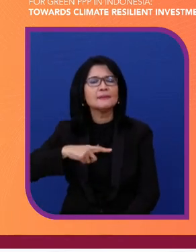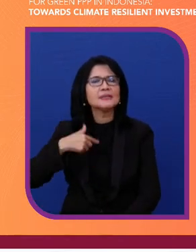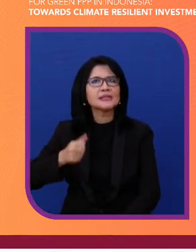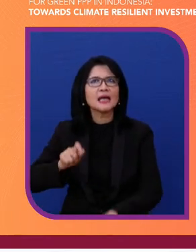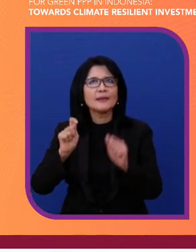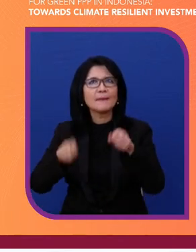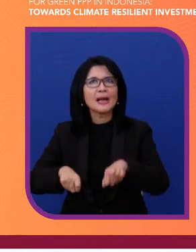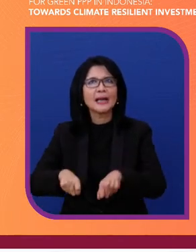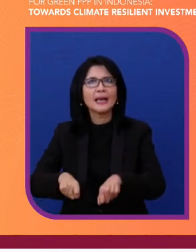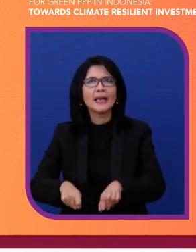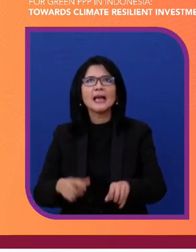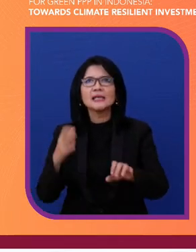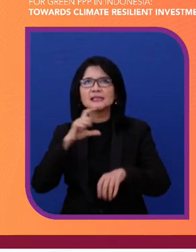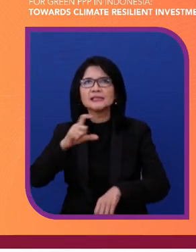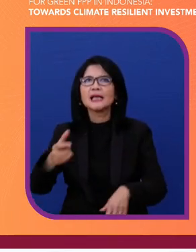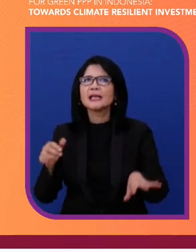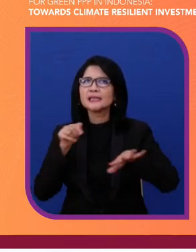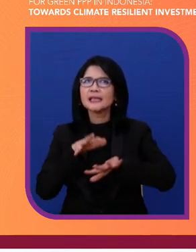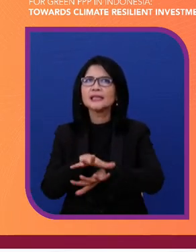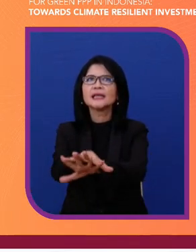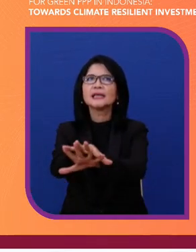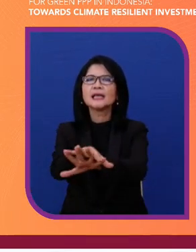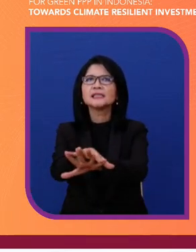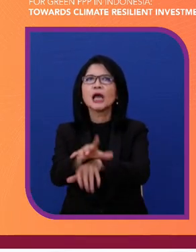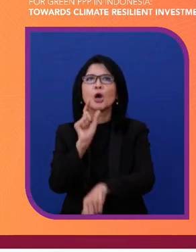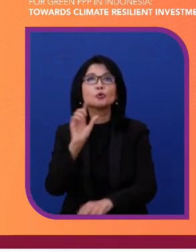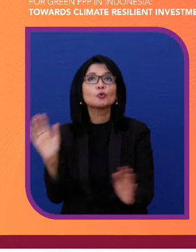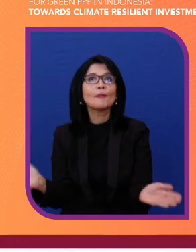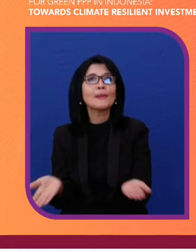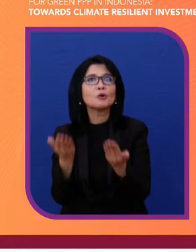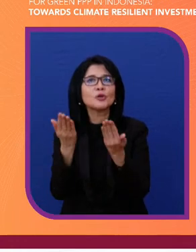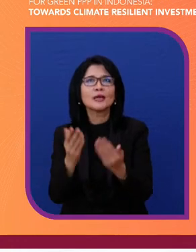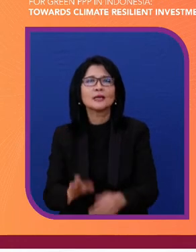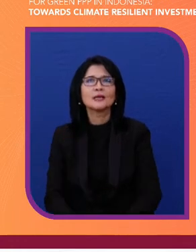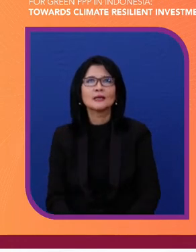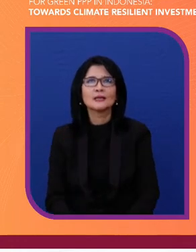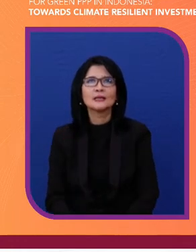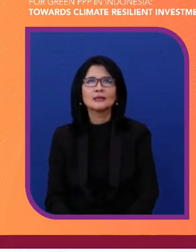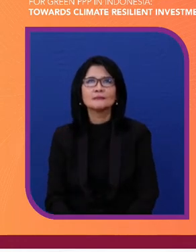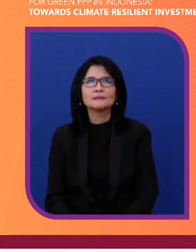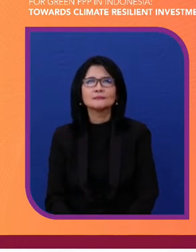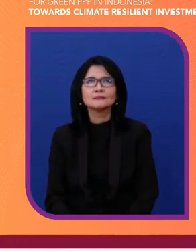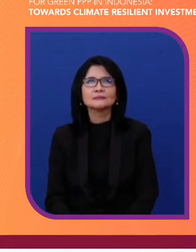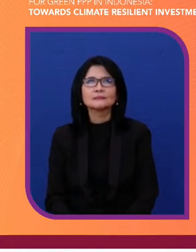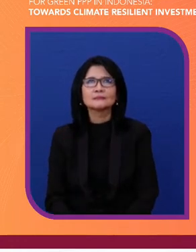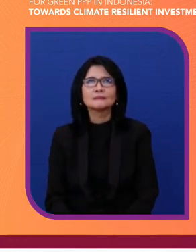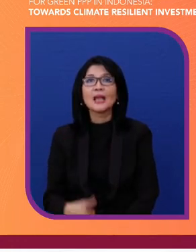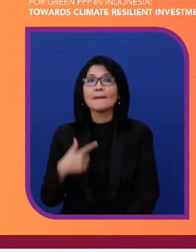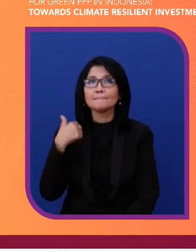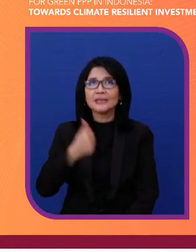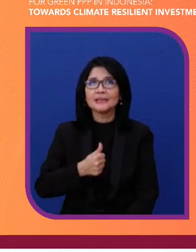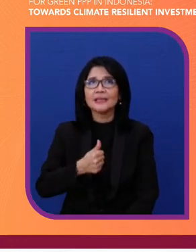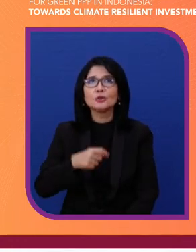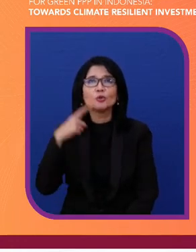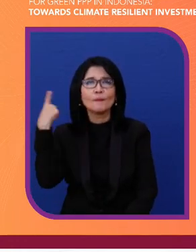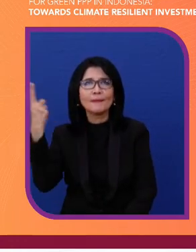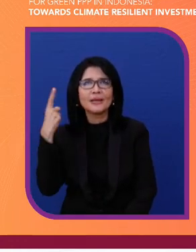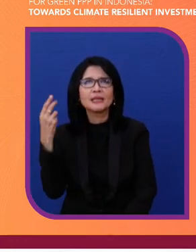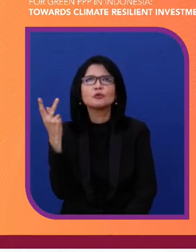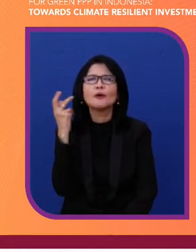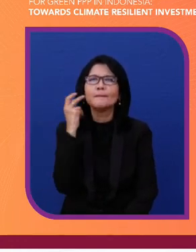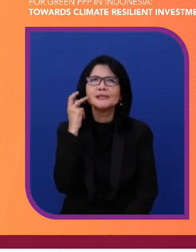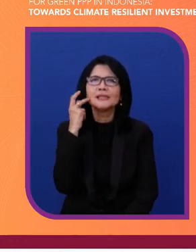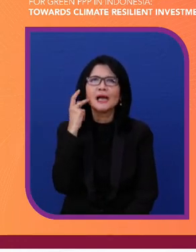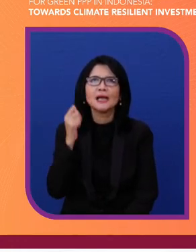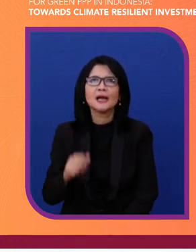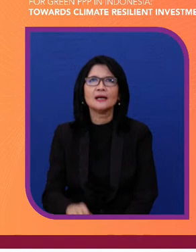In addition It is also esensial kode government to maintain and lesson the risk associated with the PV Project